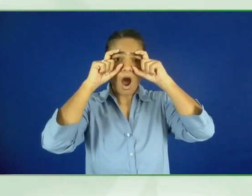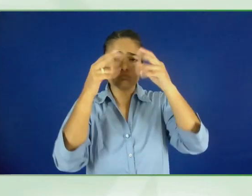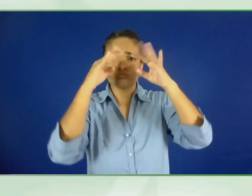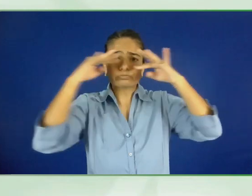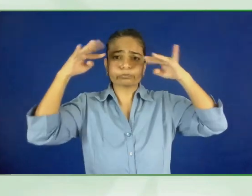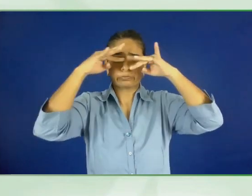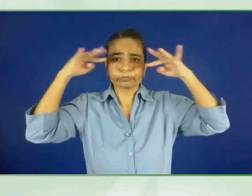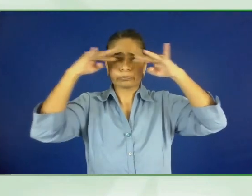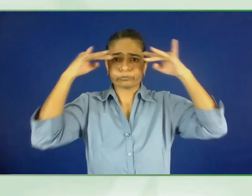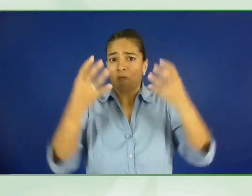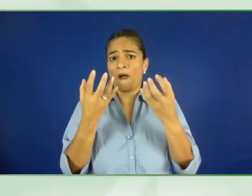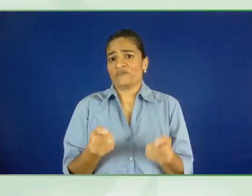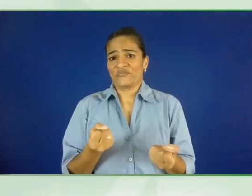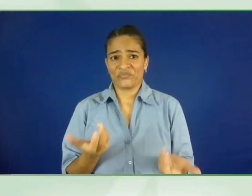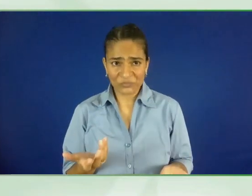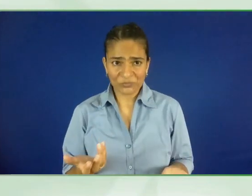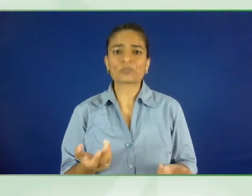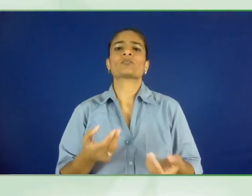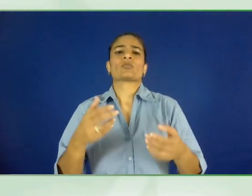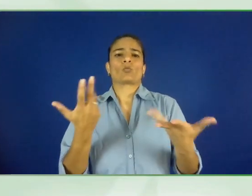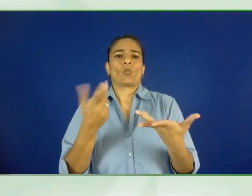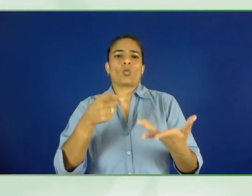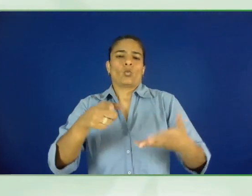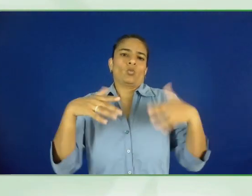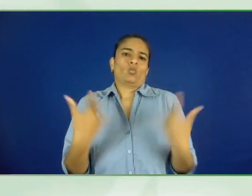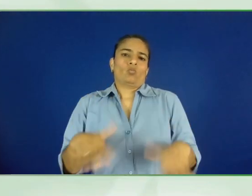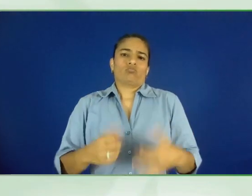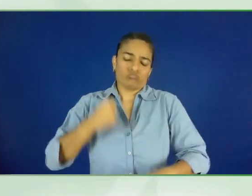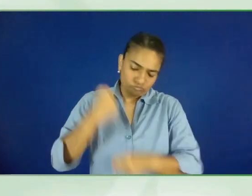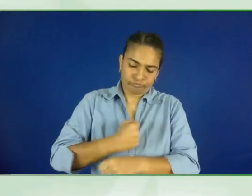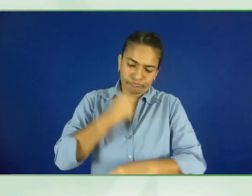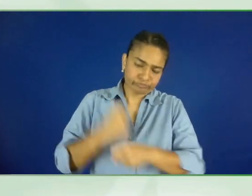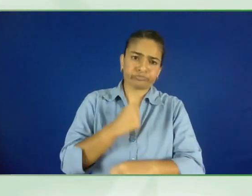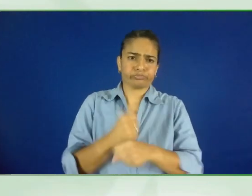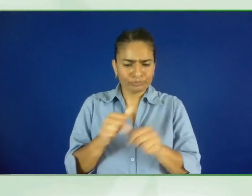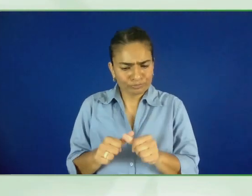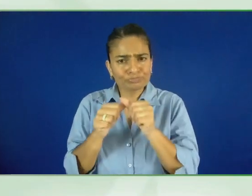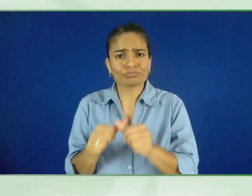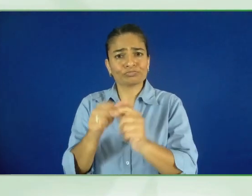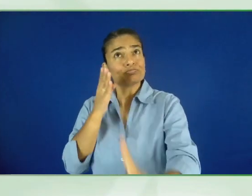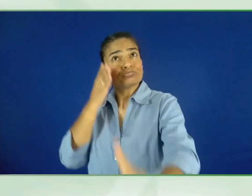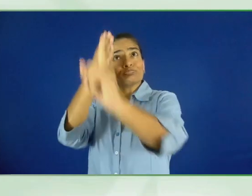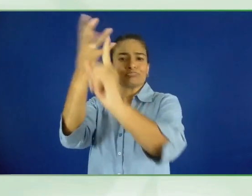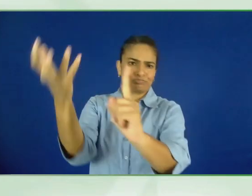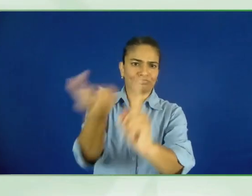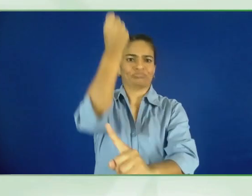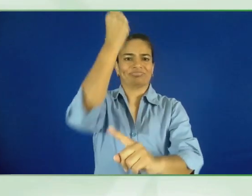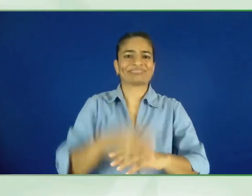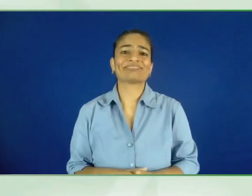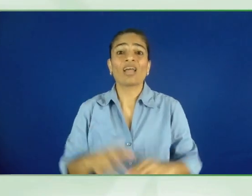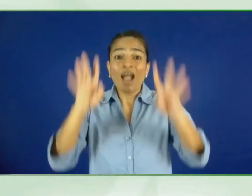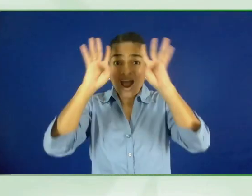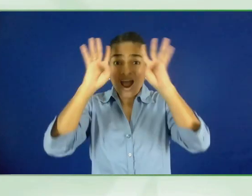the keys to success. Every innovation is a transformation and growth, which also makes me believe